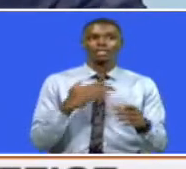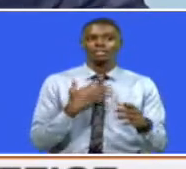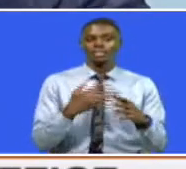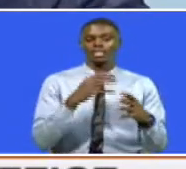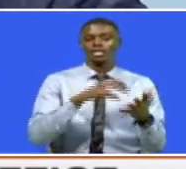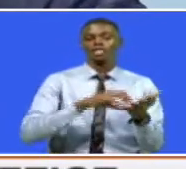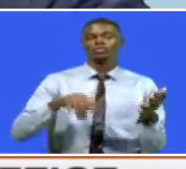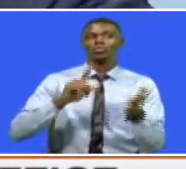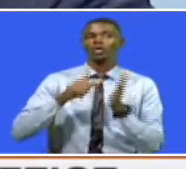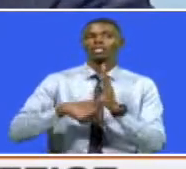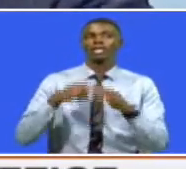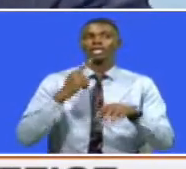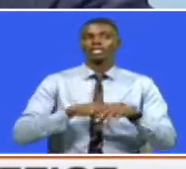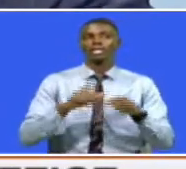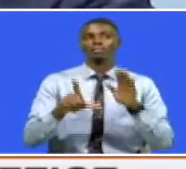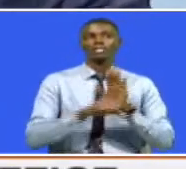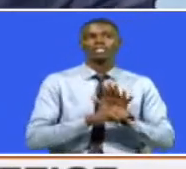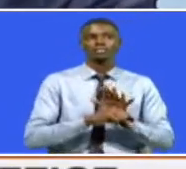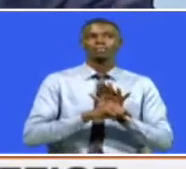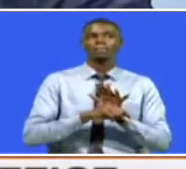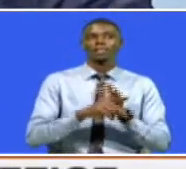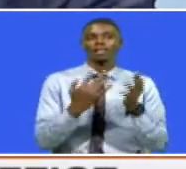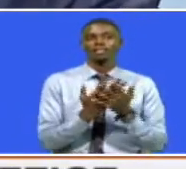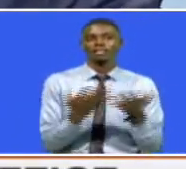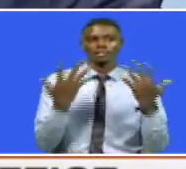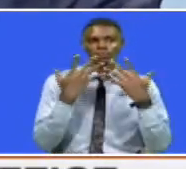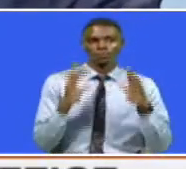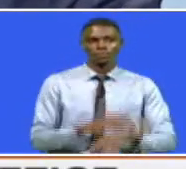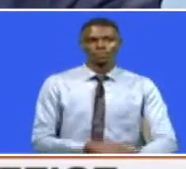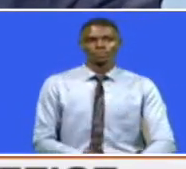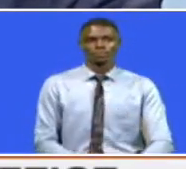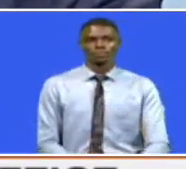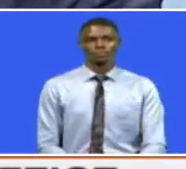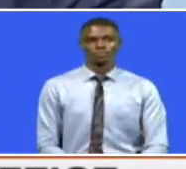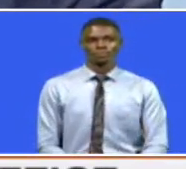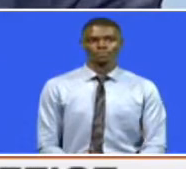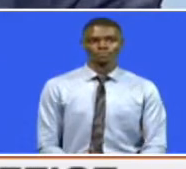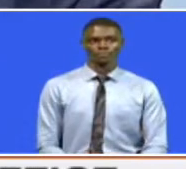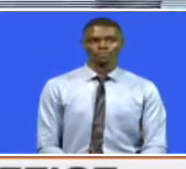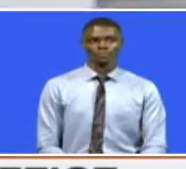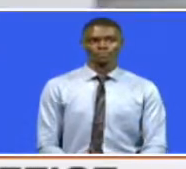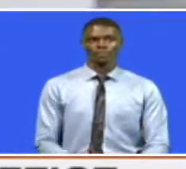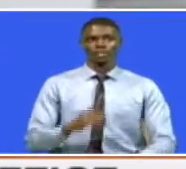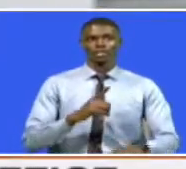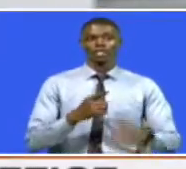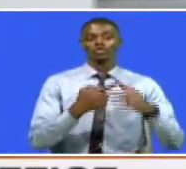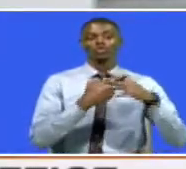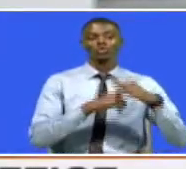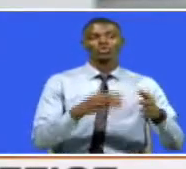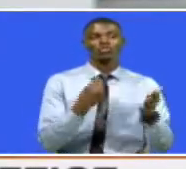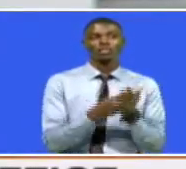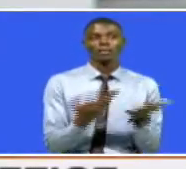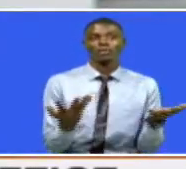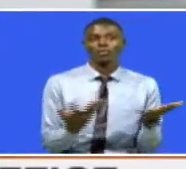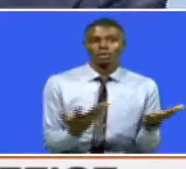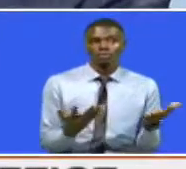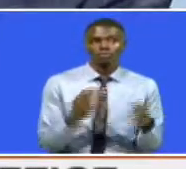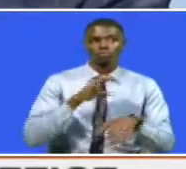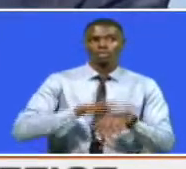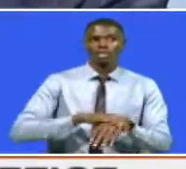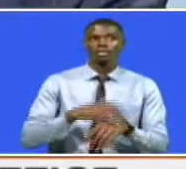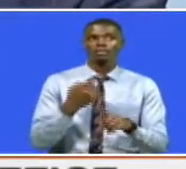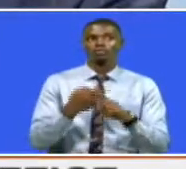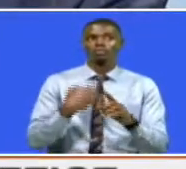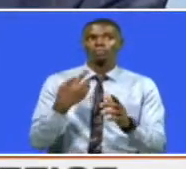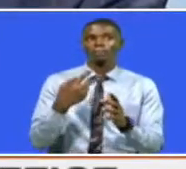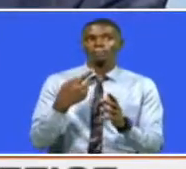later when you have already regularized the formalities that you are talking about. So one sees which is which. What's the source of the funds now? We have gotten this money from the private